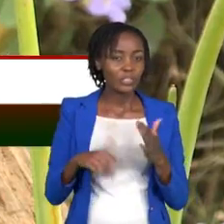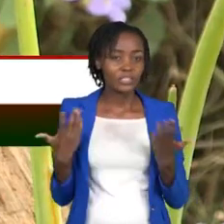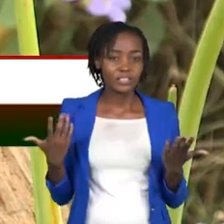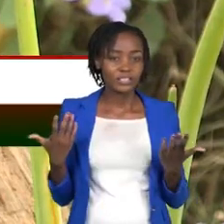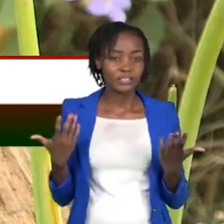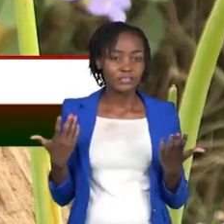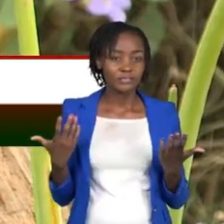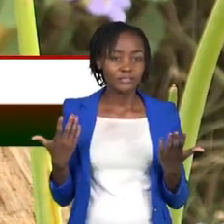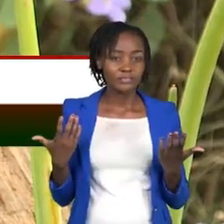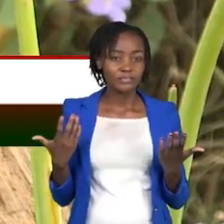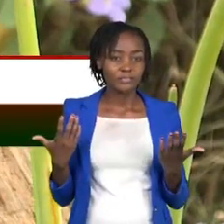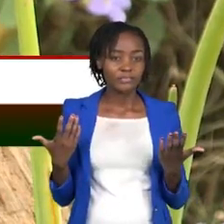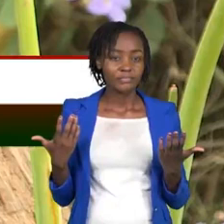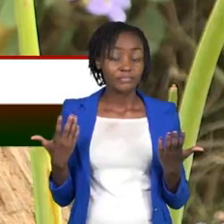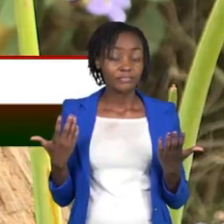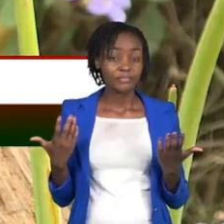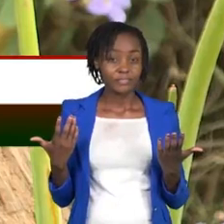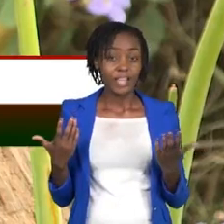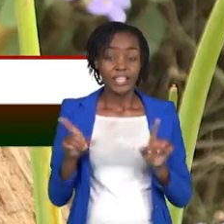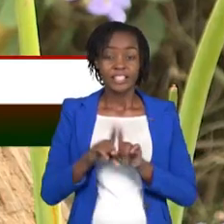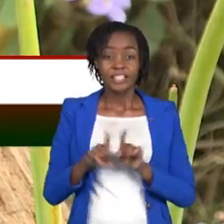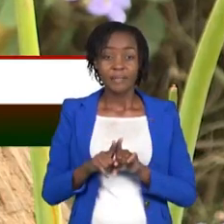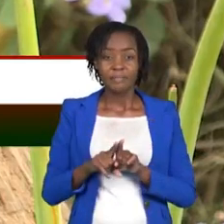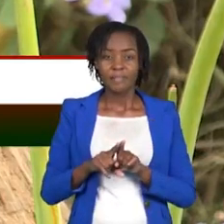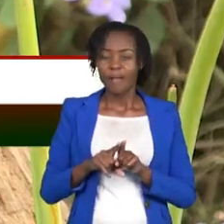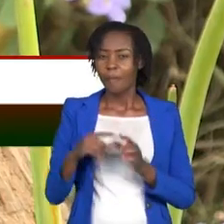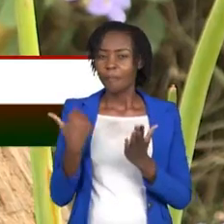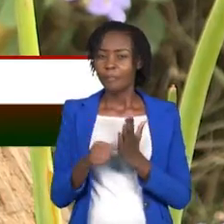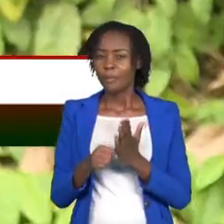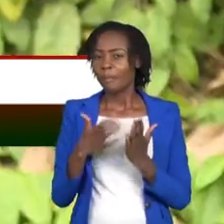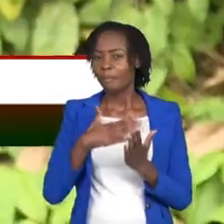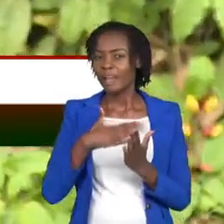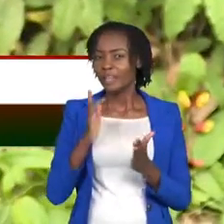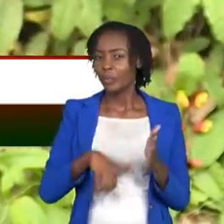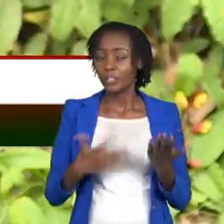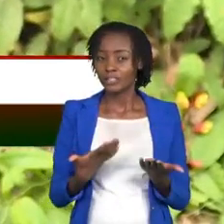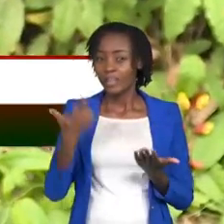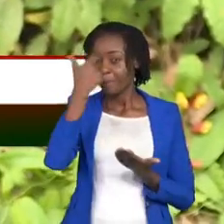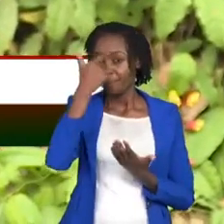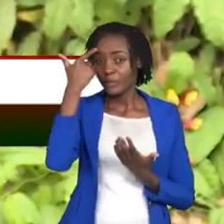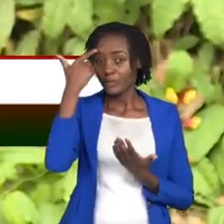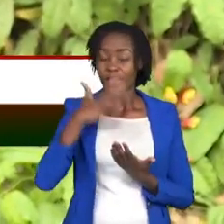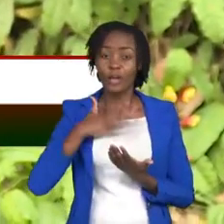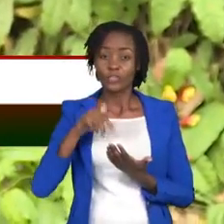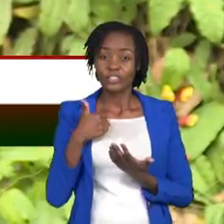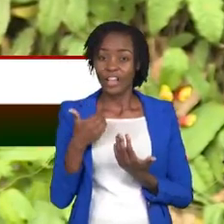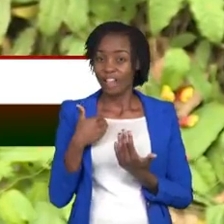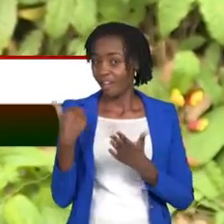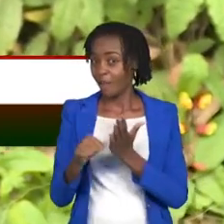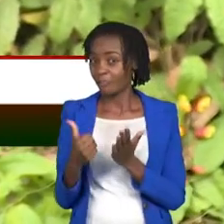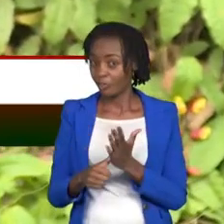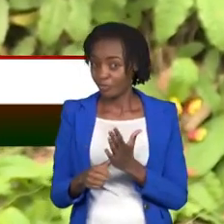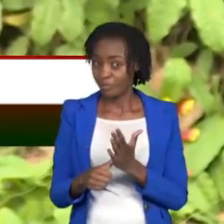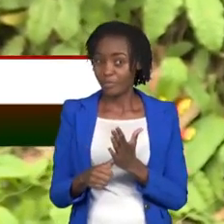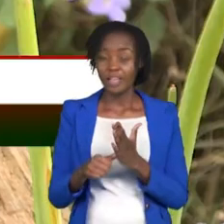to ask myself, yeah. And what is the problem we are dealing with? Because, you know, it feels like we're dealing with not only a system issue, but even a